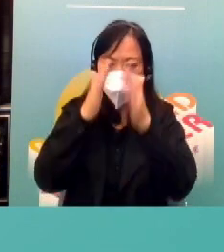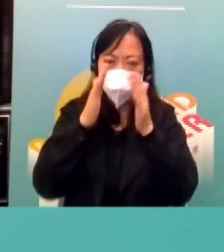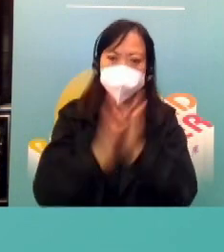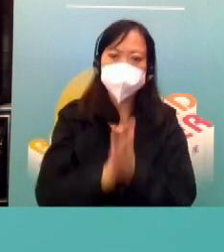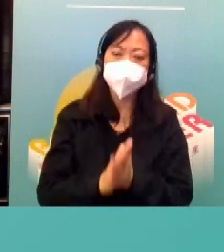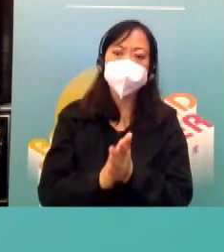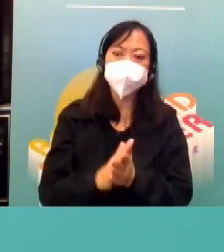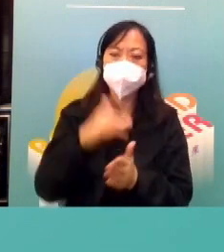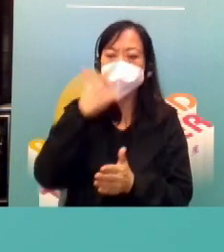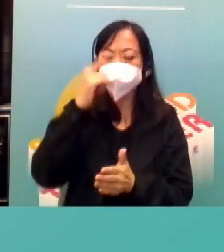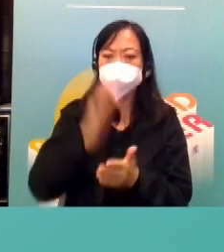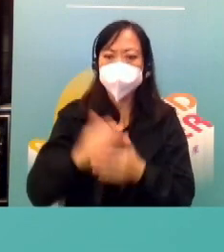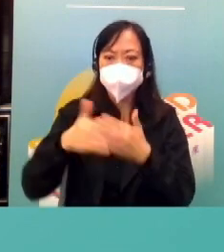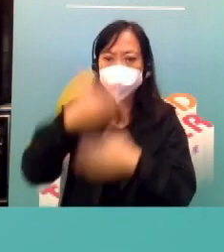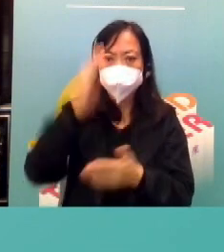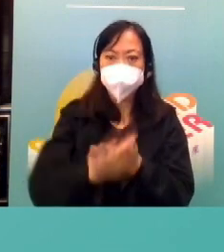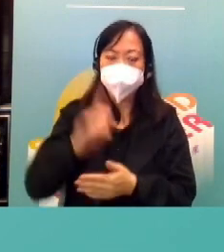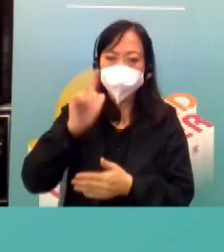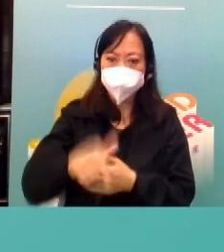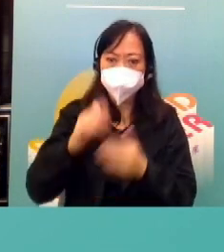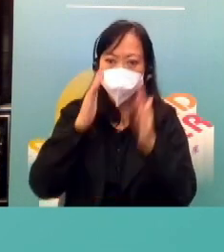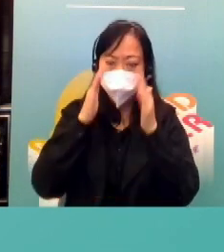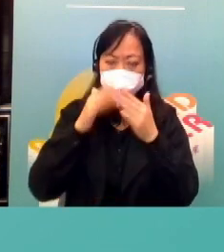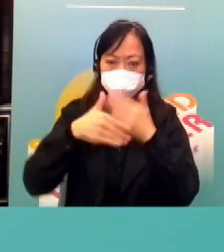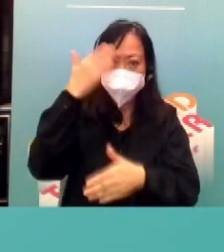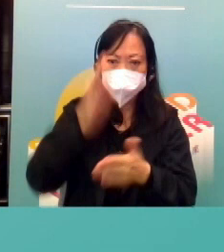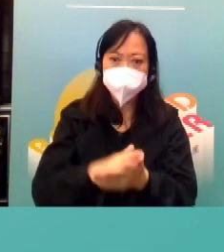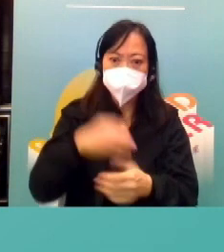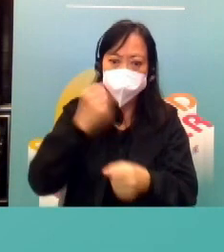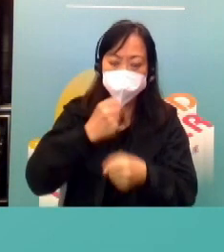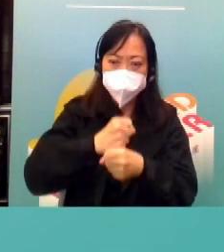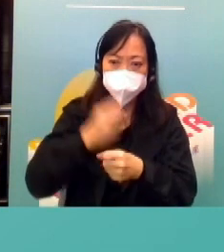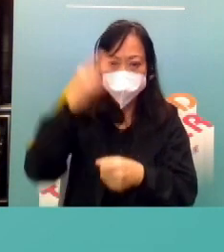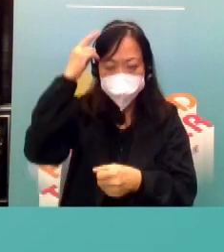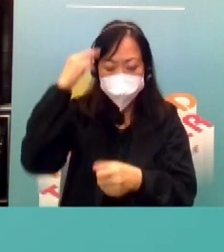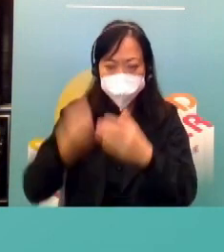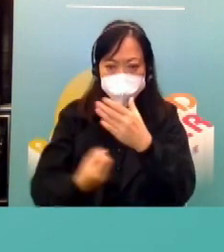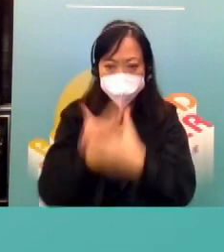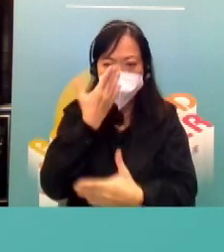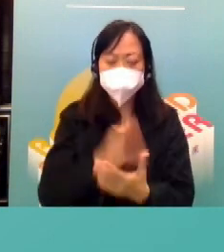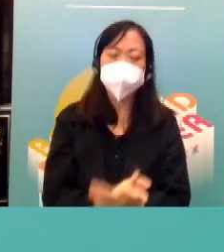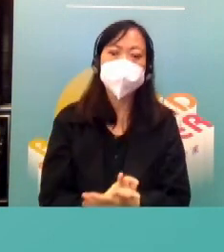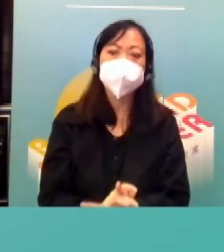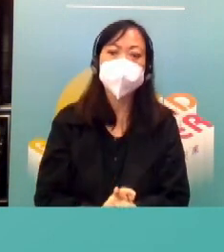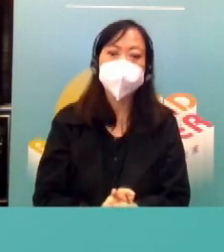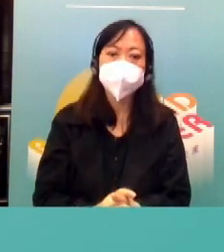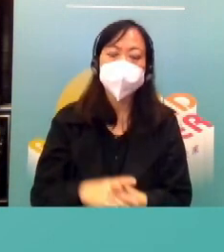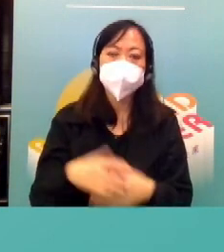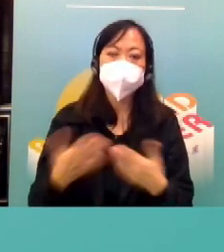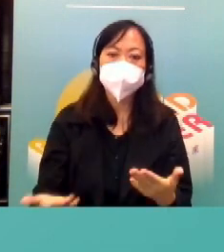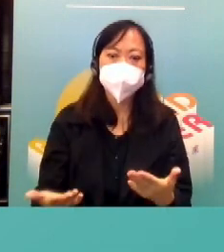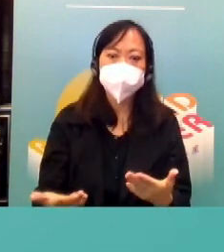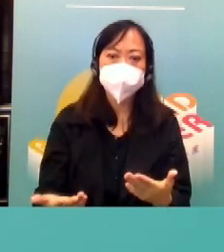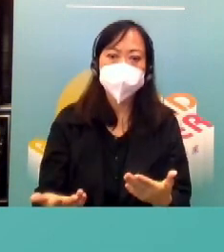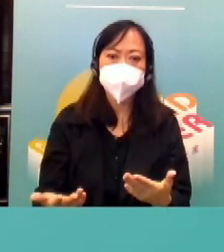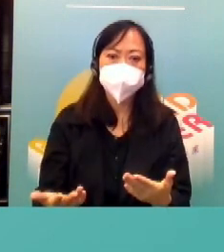also refurbishing existing buildings. What I'm showing you here is one of our lower cost housing projects.